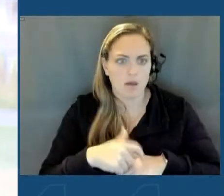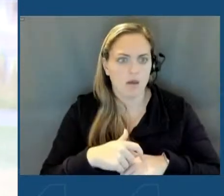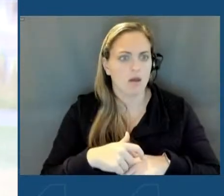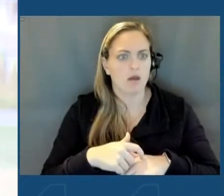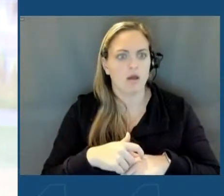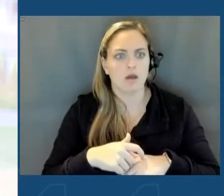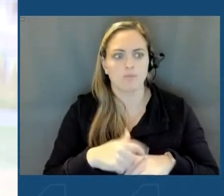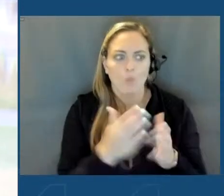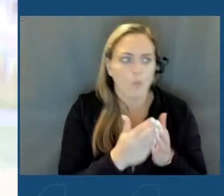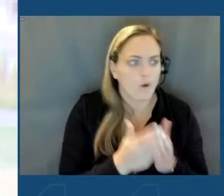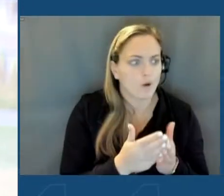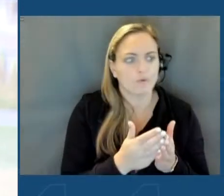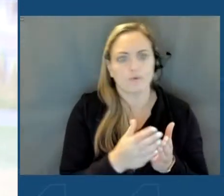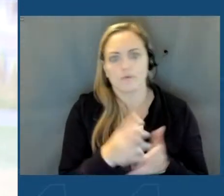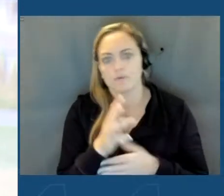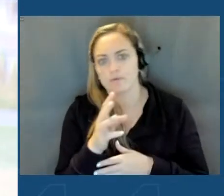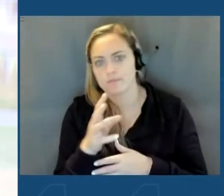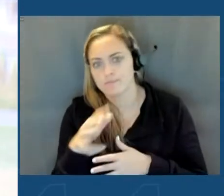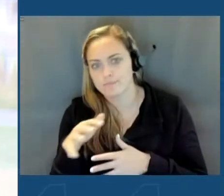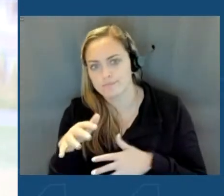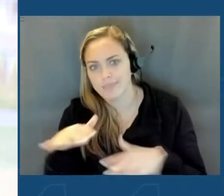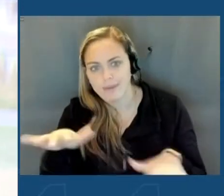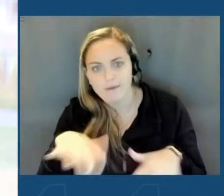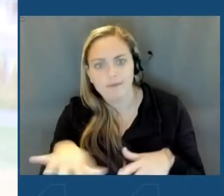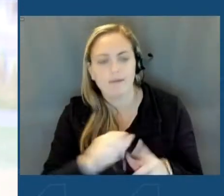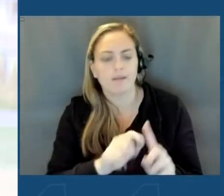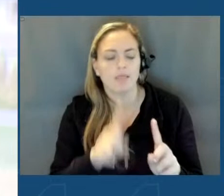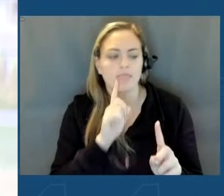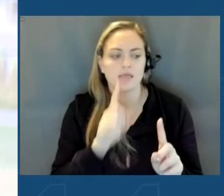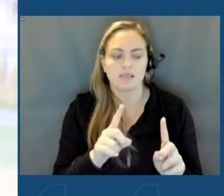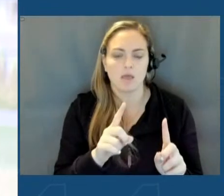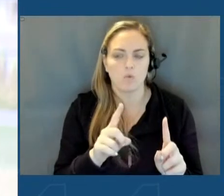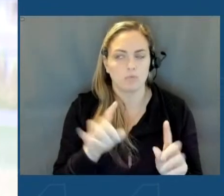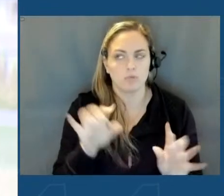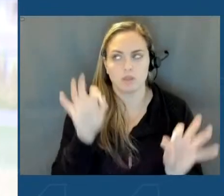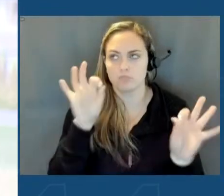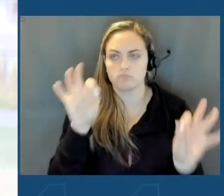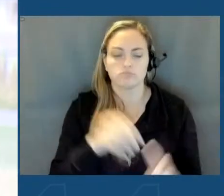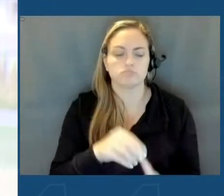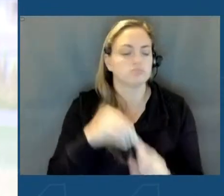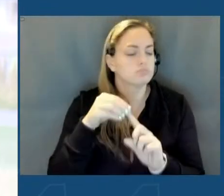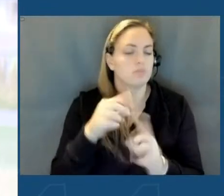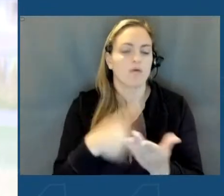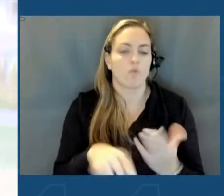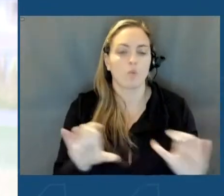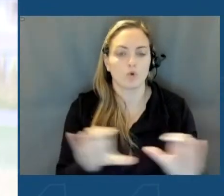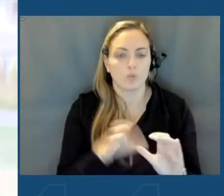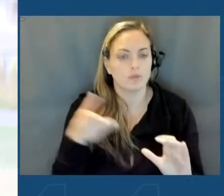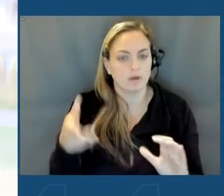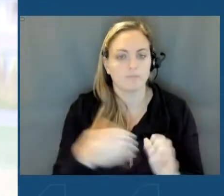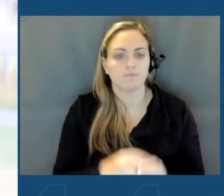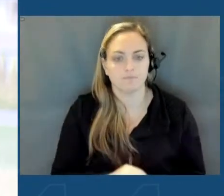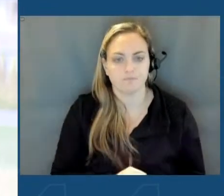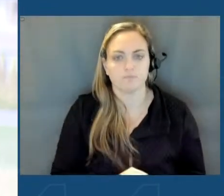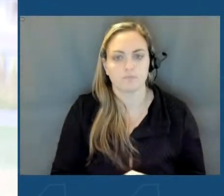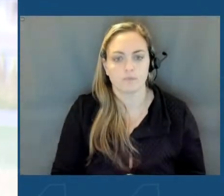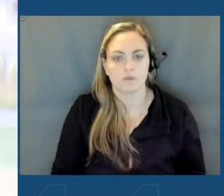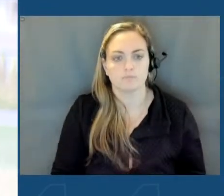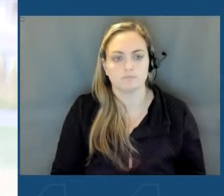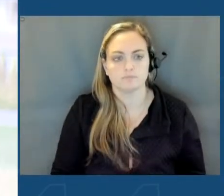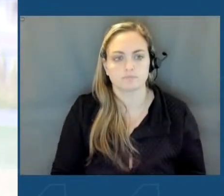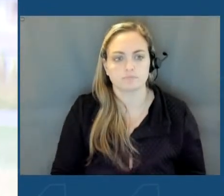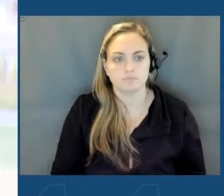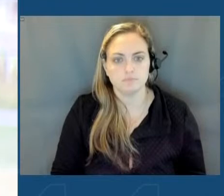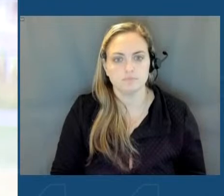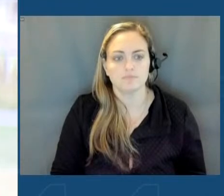and on water, I think that is going to be the crown jewel of what we're doing down there, because it has mocked people